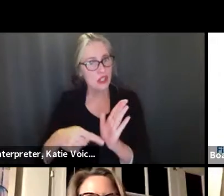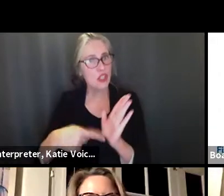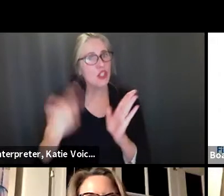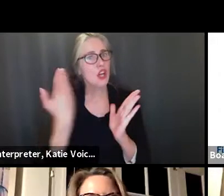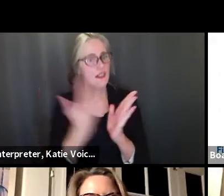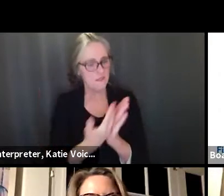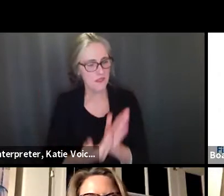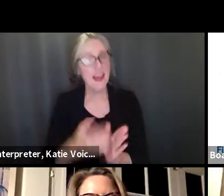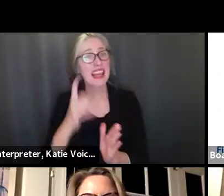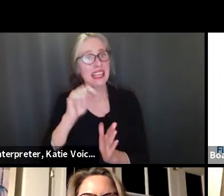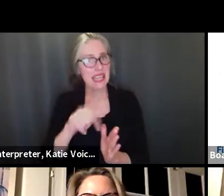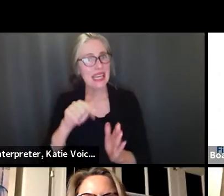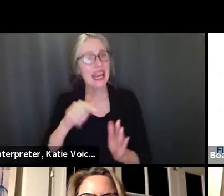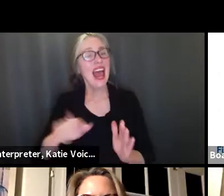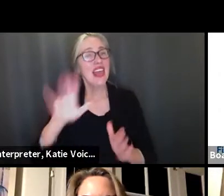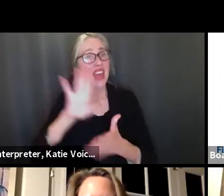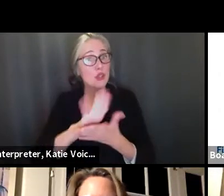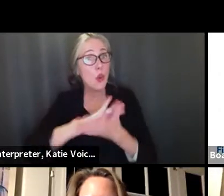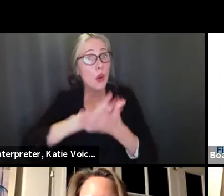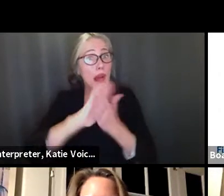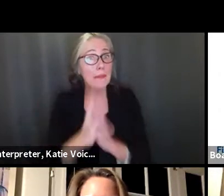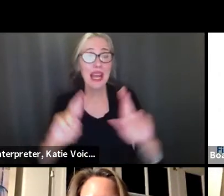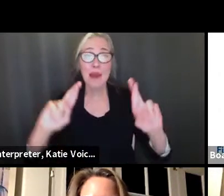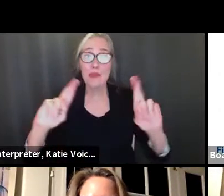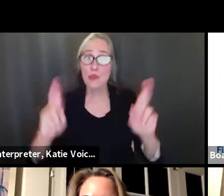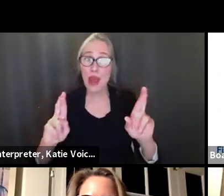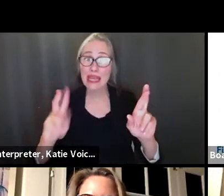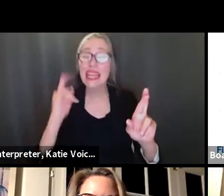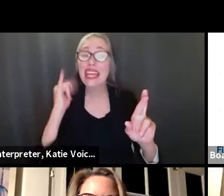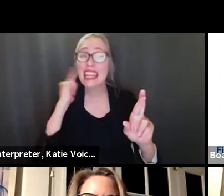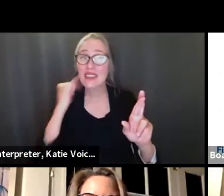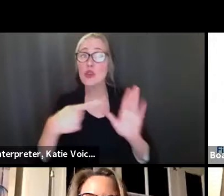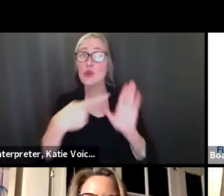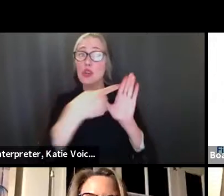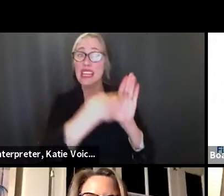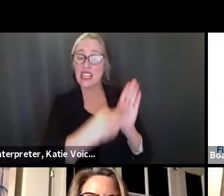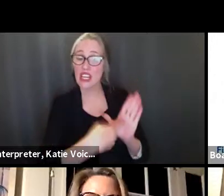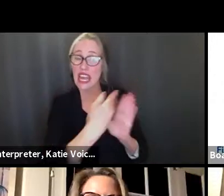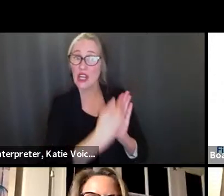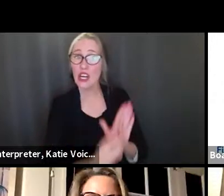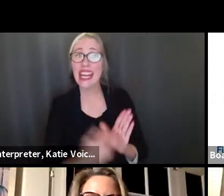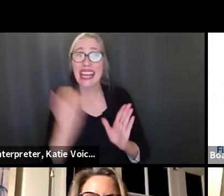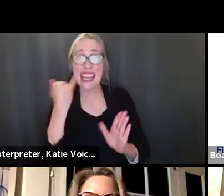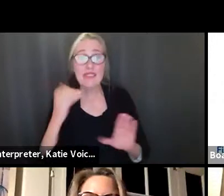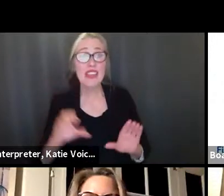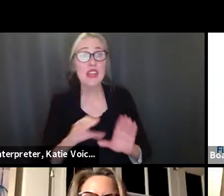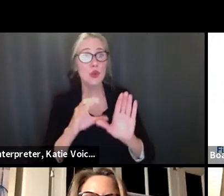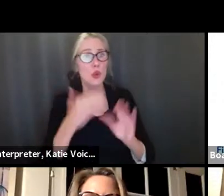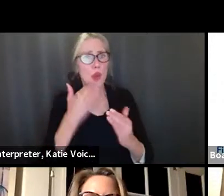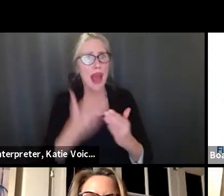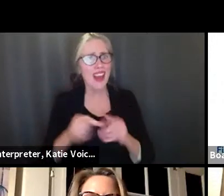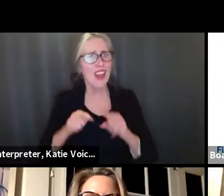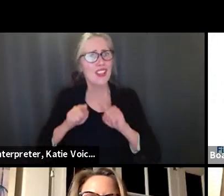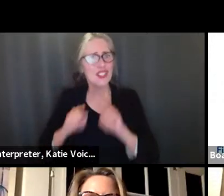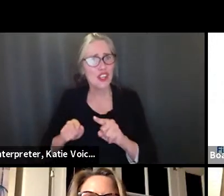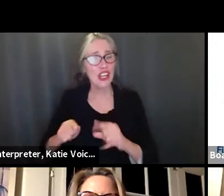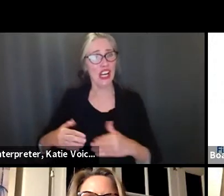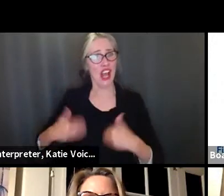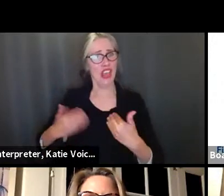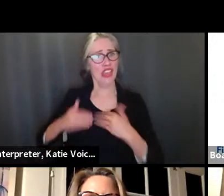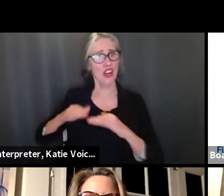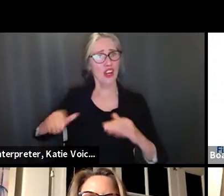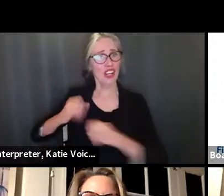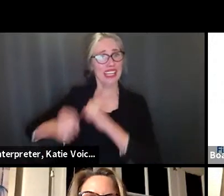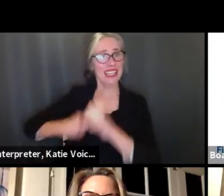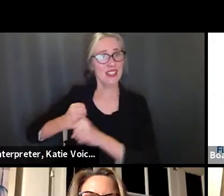that children who meet school readiness indicators continue to do well in their early academic years. Those who enter